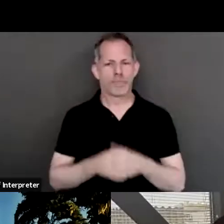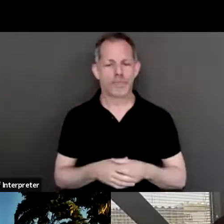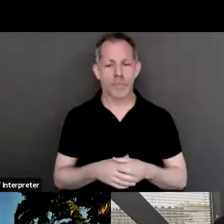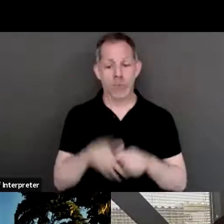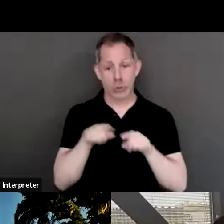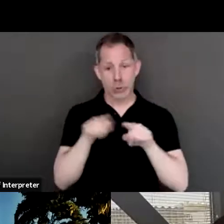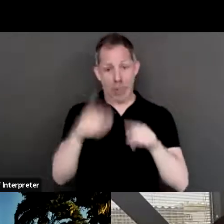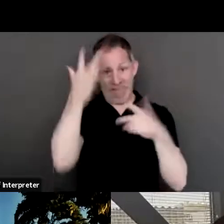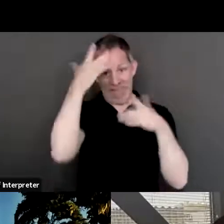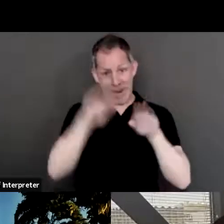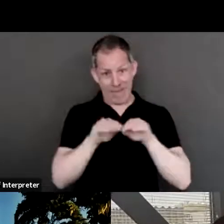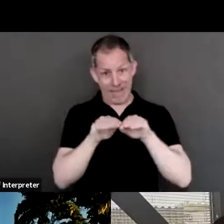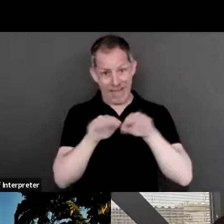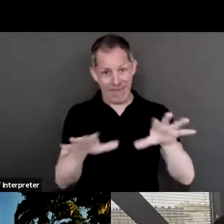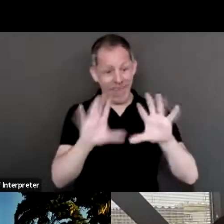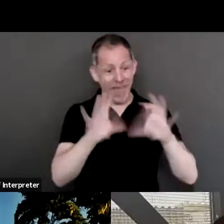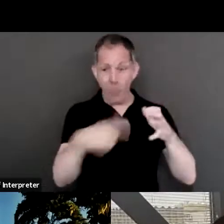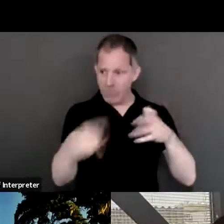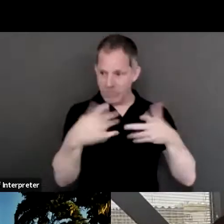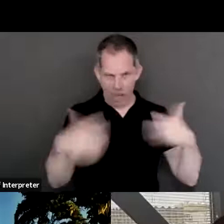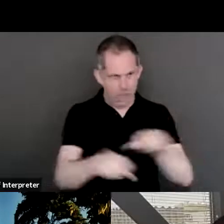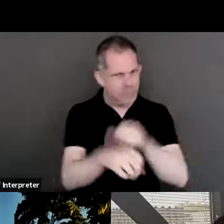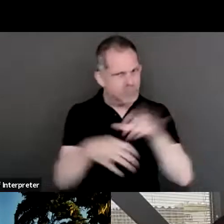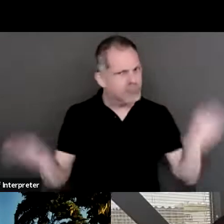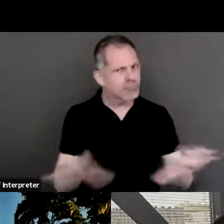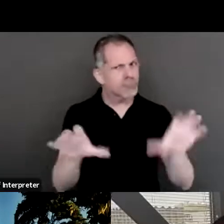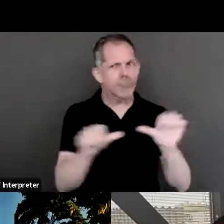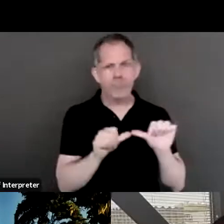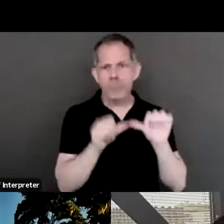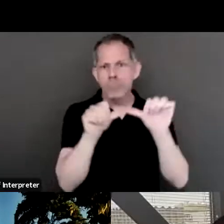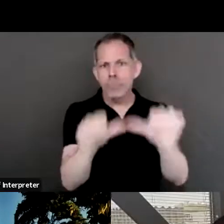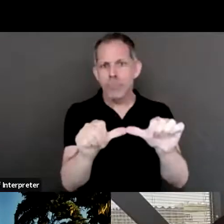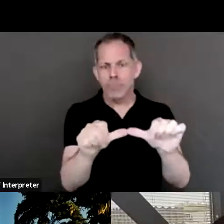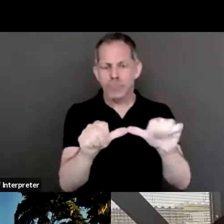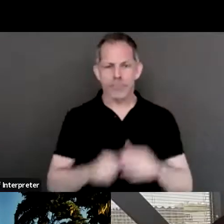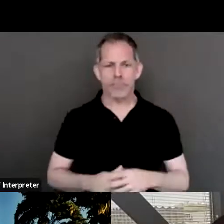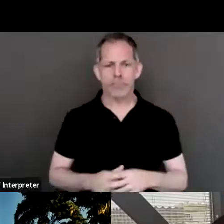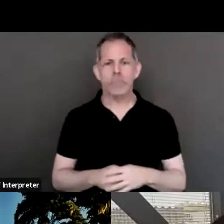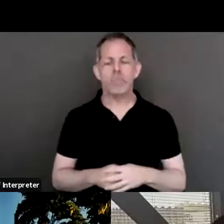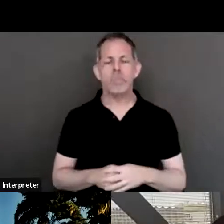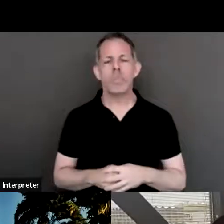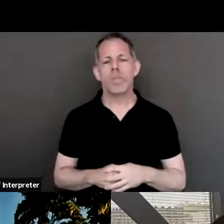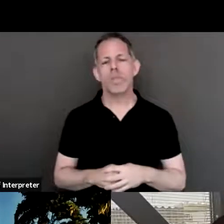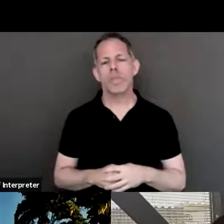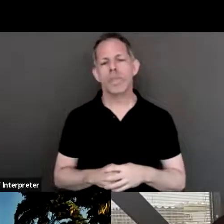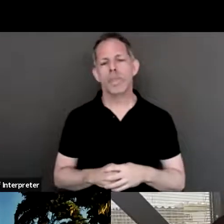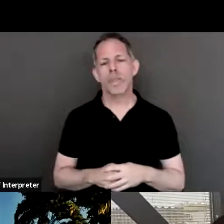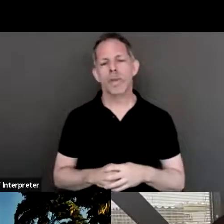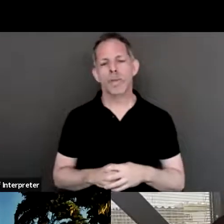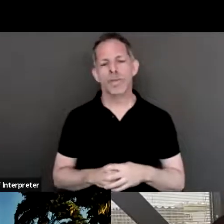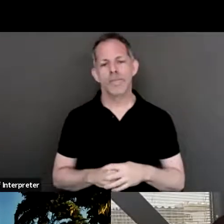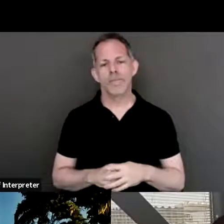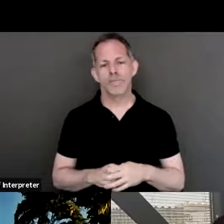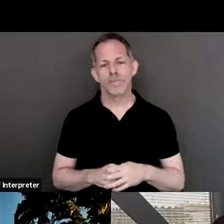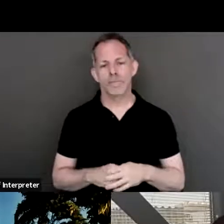activated. Its continued activation goes on, and we had a meeting yesterday with the